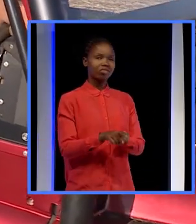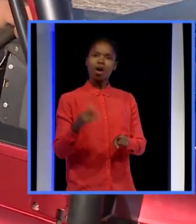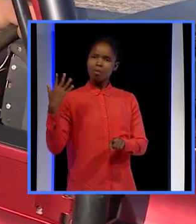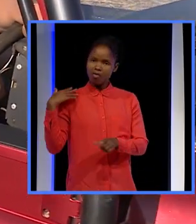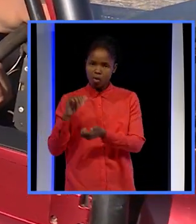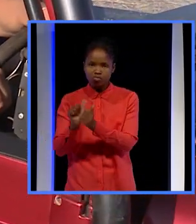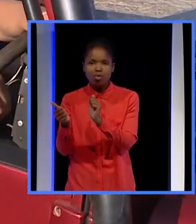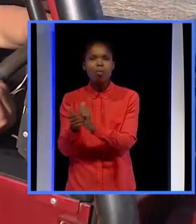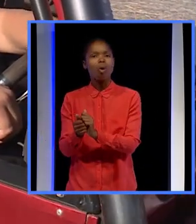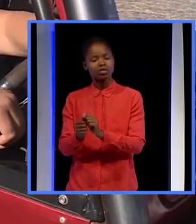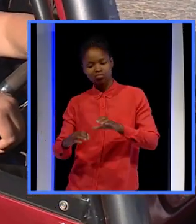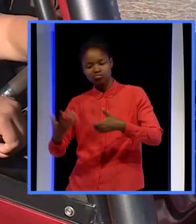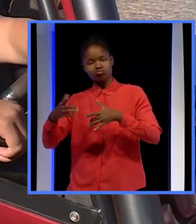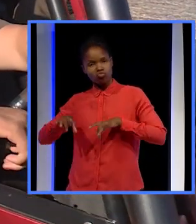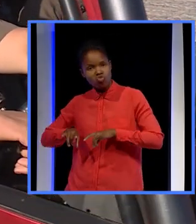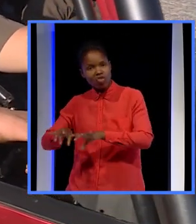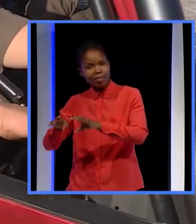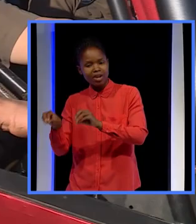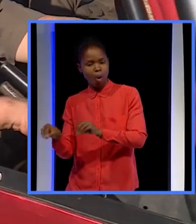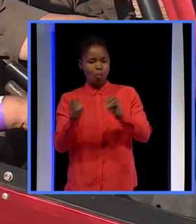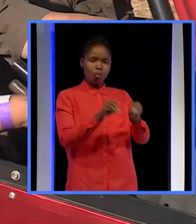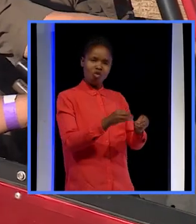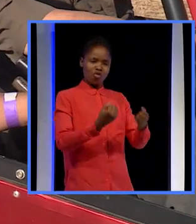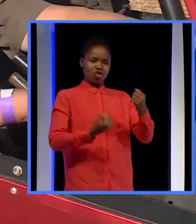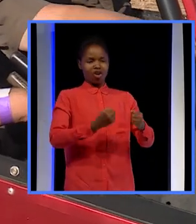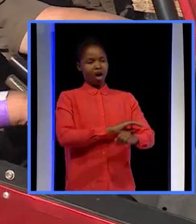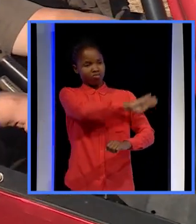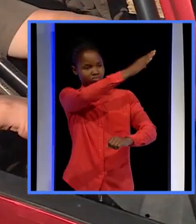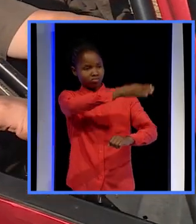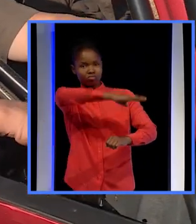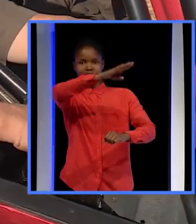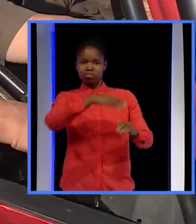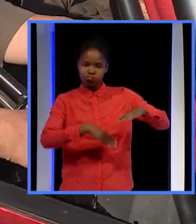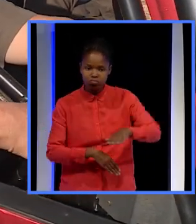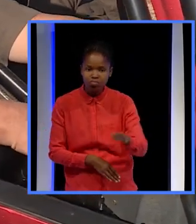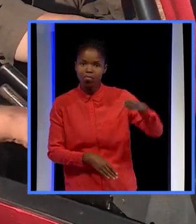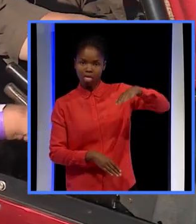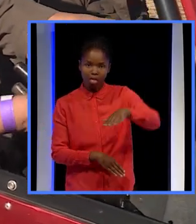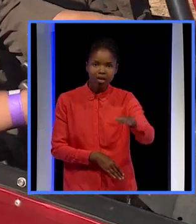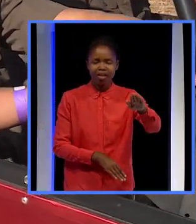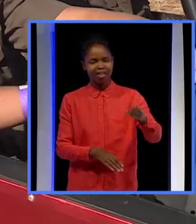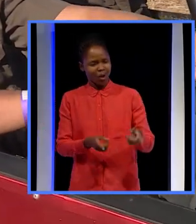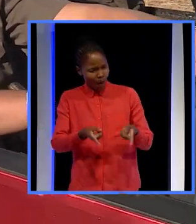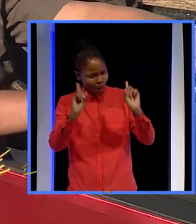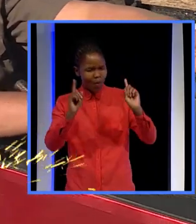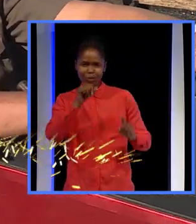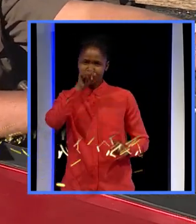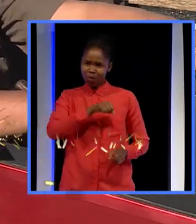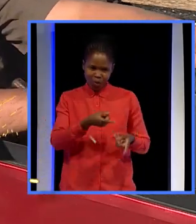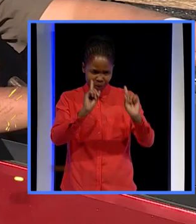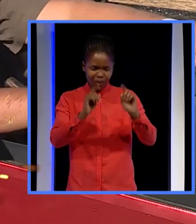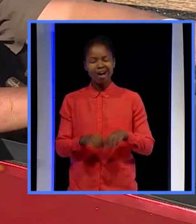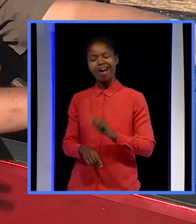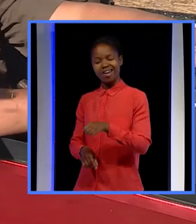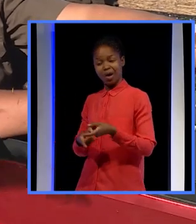are inside a 4x4. Like, what's your relationship with danger, man? Well, if you don't get close to it, then you're living.